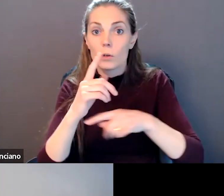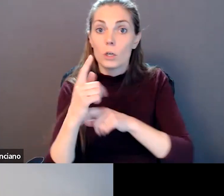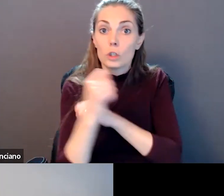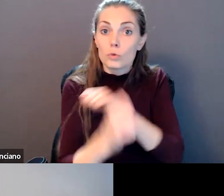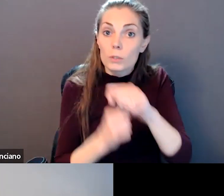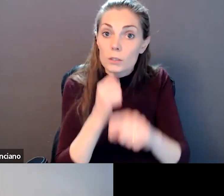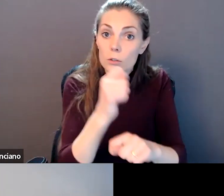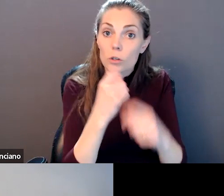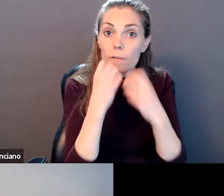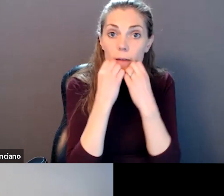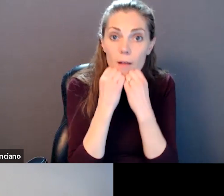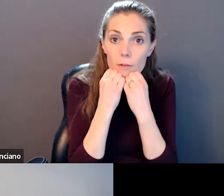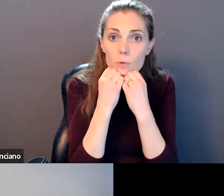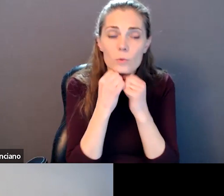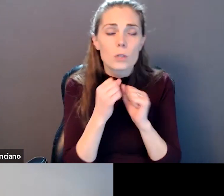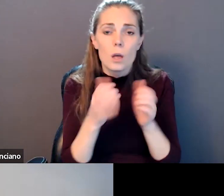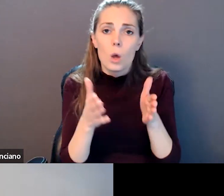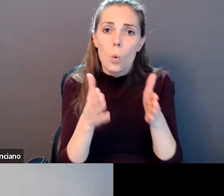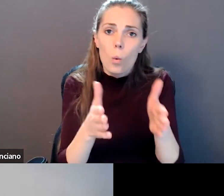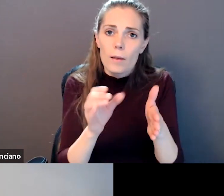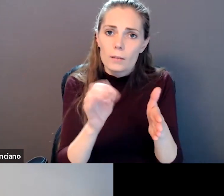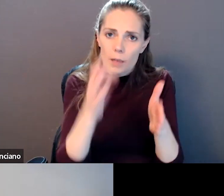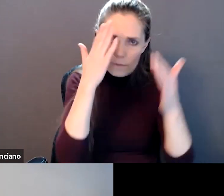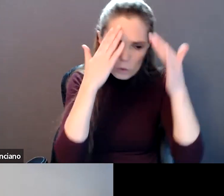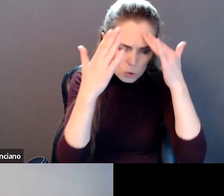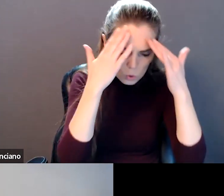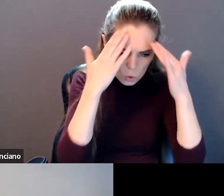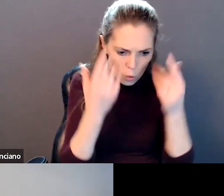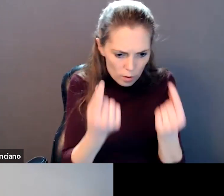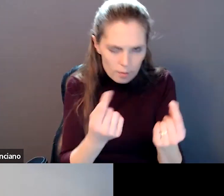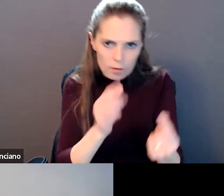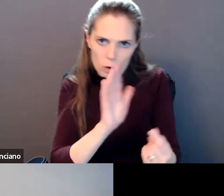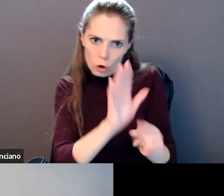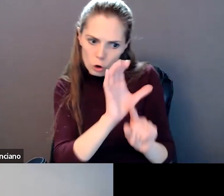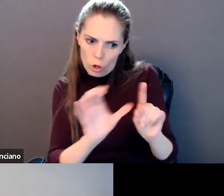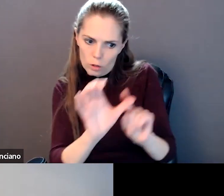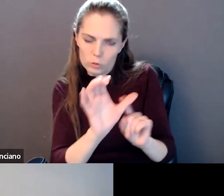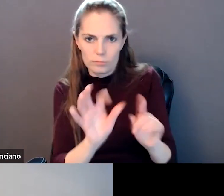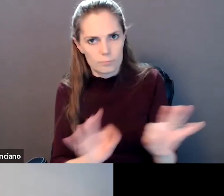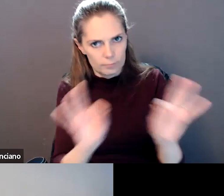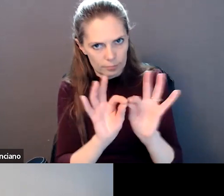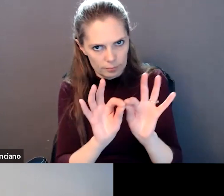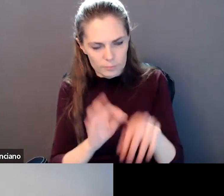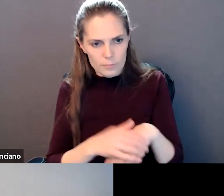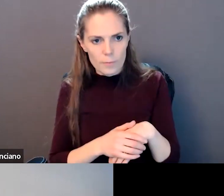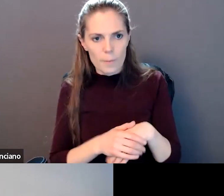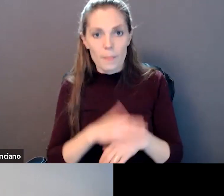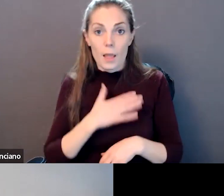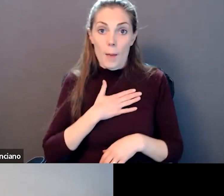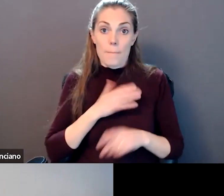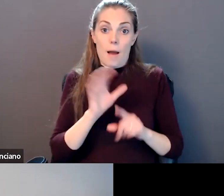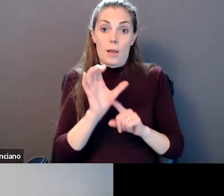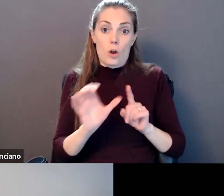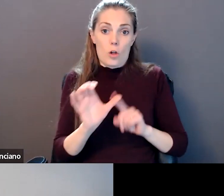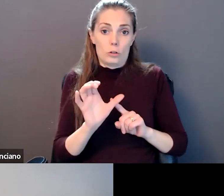her culture were important. Now, as a fire starter and a fire keeper in my own culture,